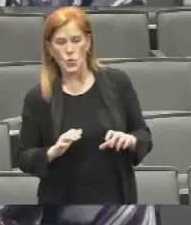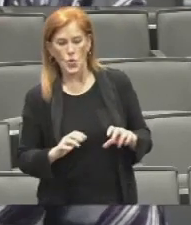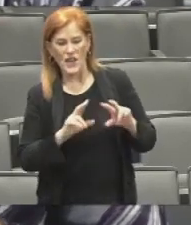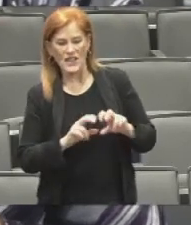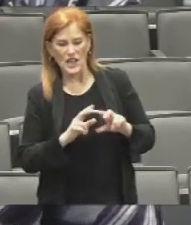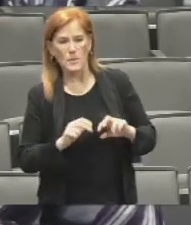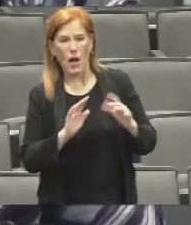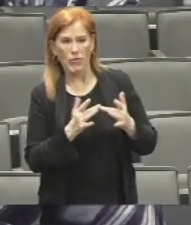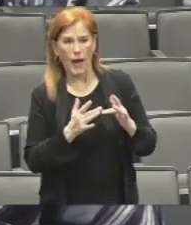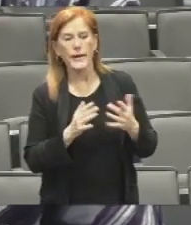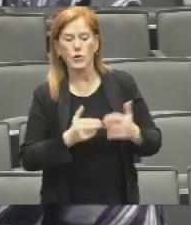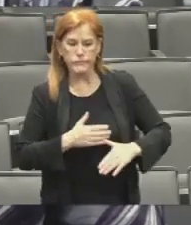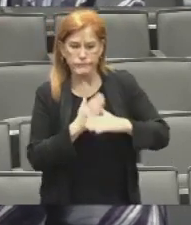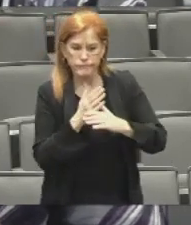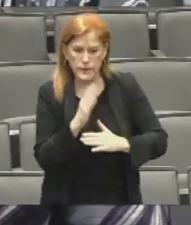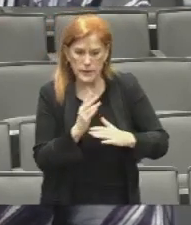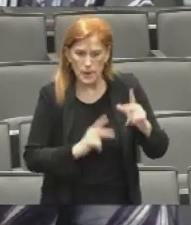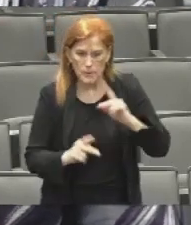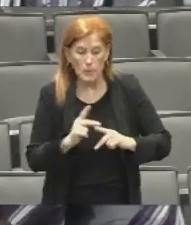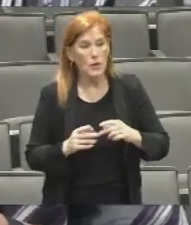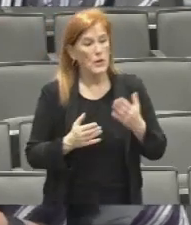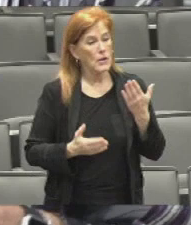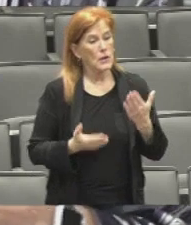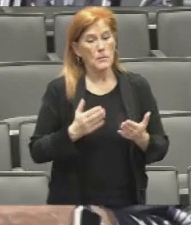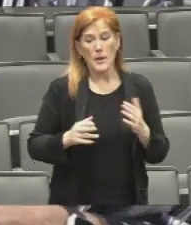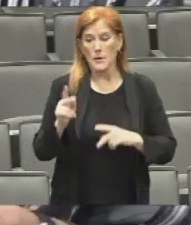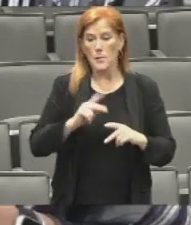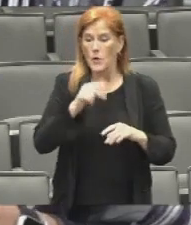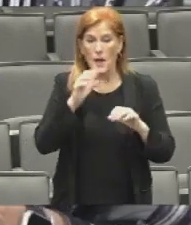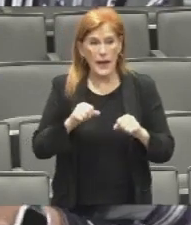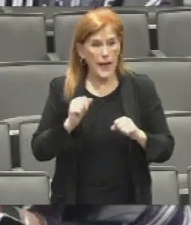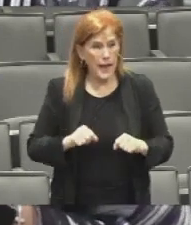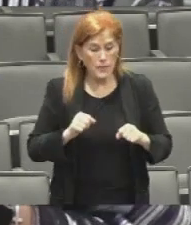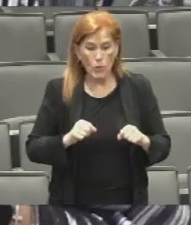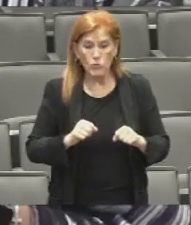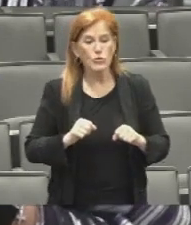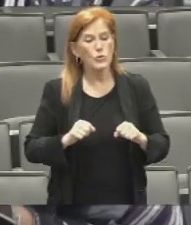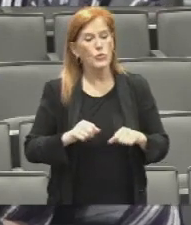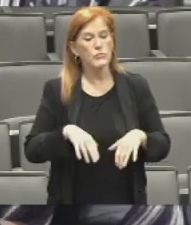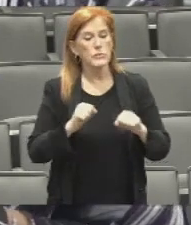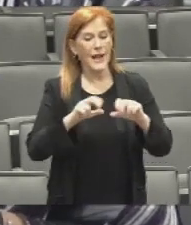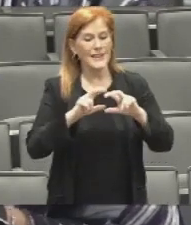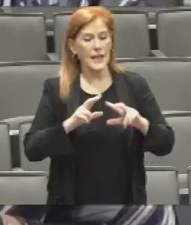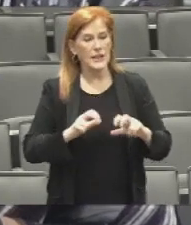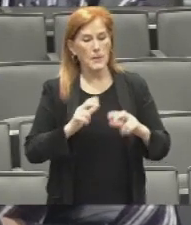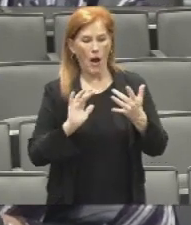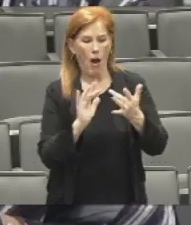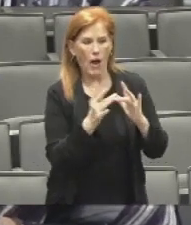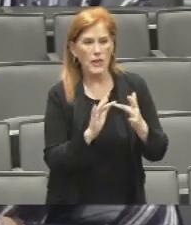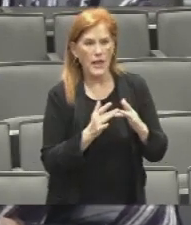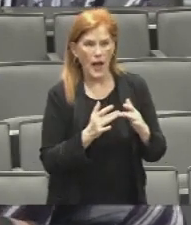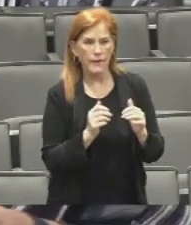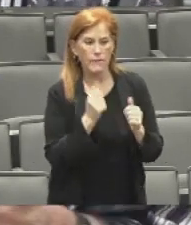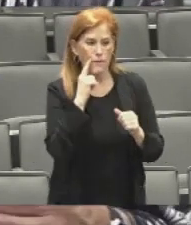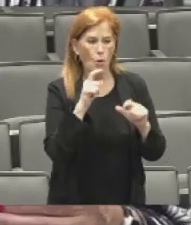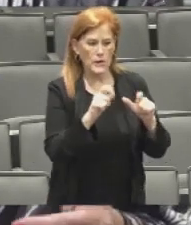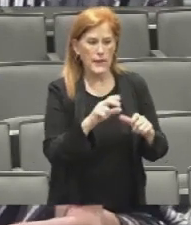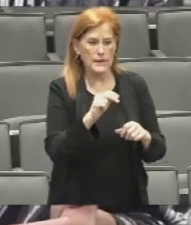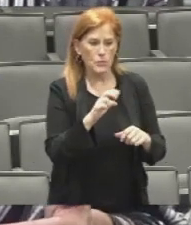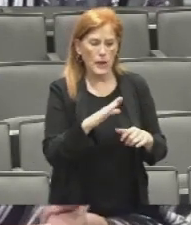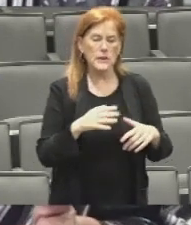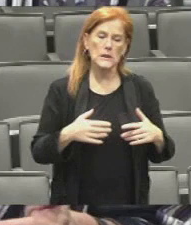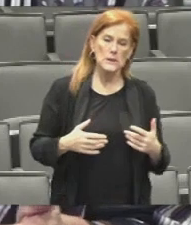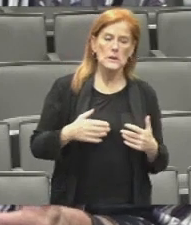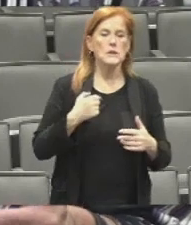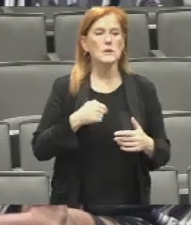online. They may not be able to do the assessment online. So we are trying to see how can we do it better so that